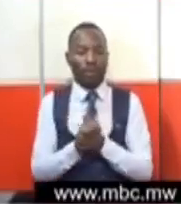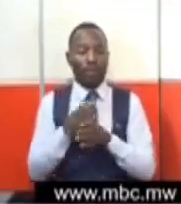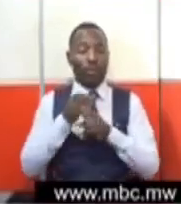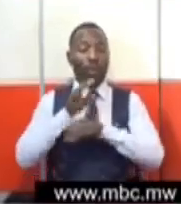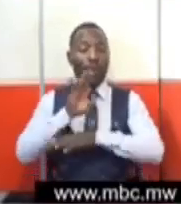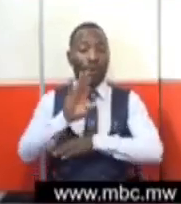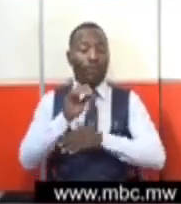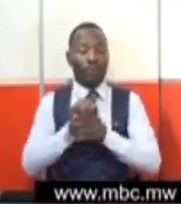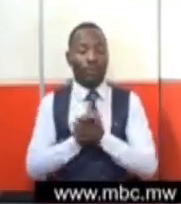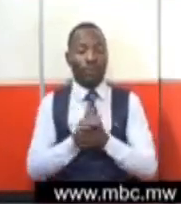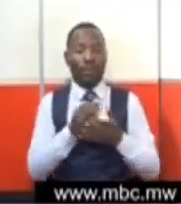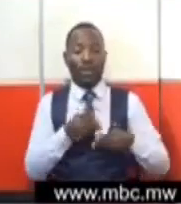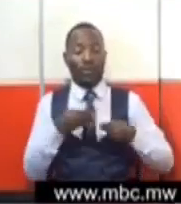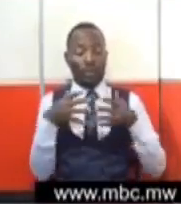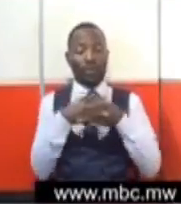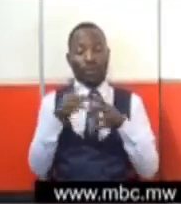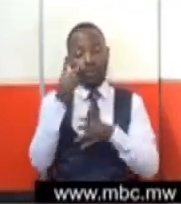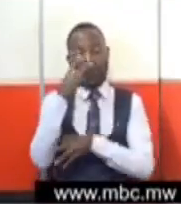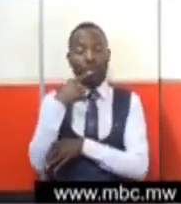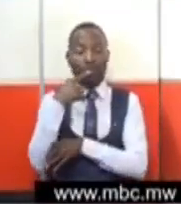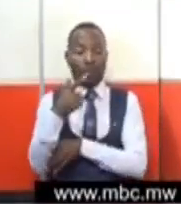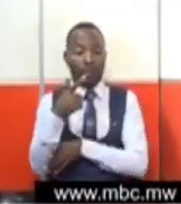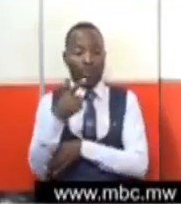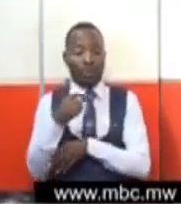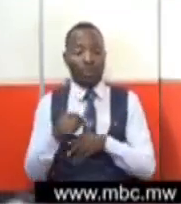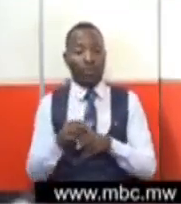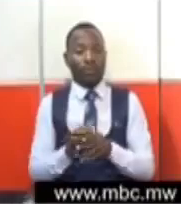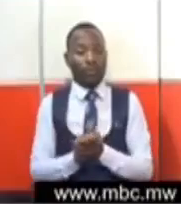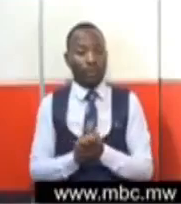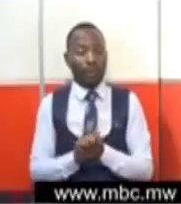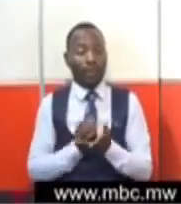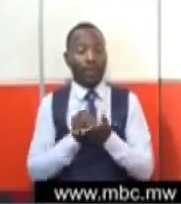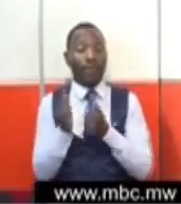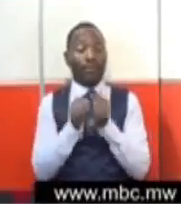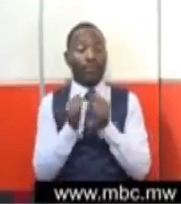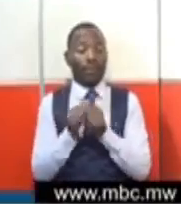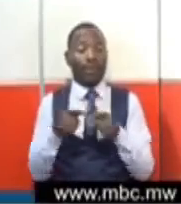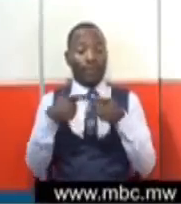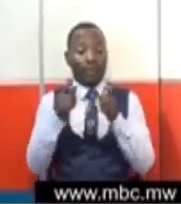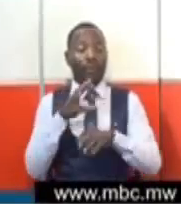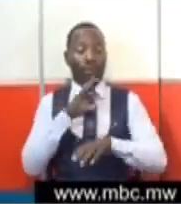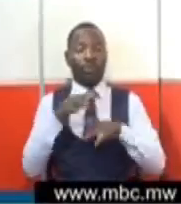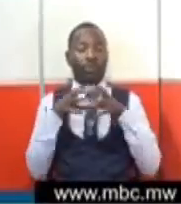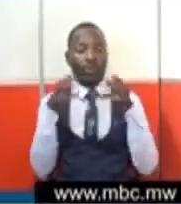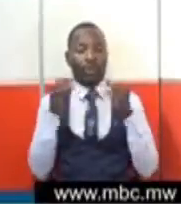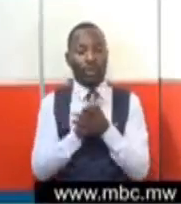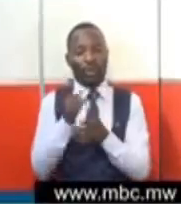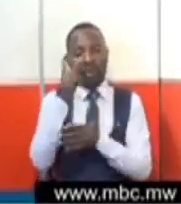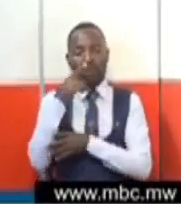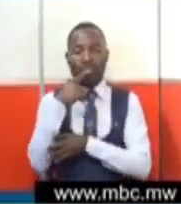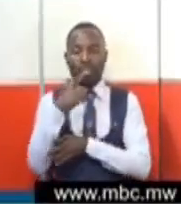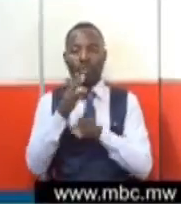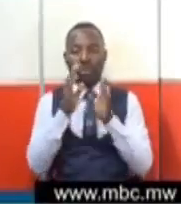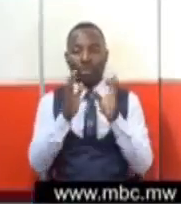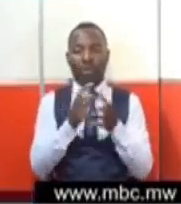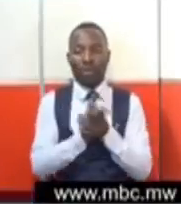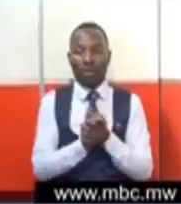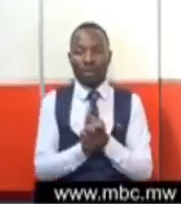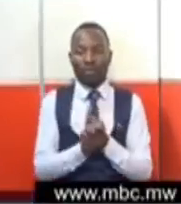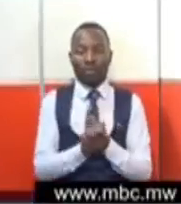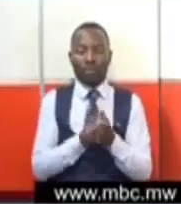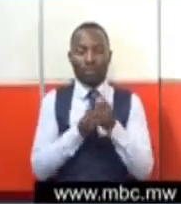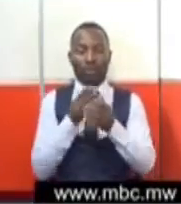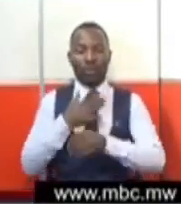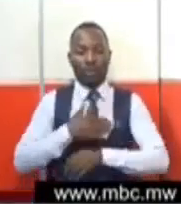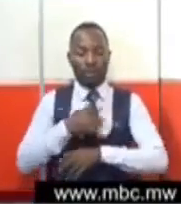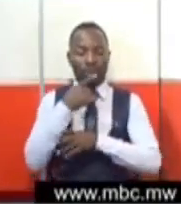association is committed to making sure that it is the teams that benefit more from the package. We are going to make sure that under my